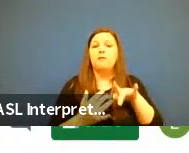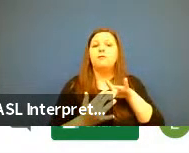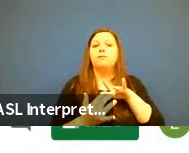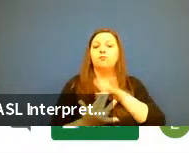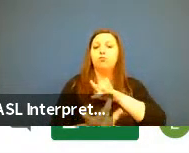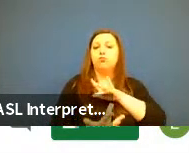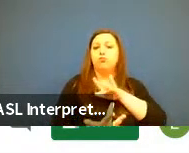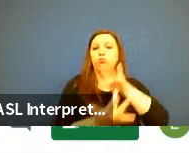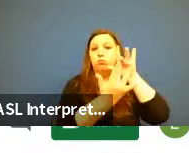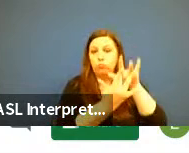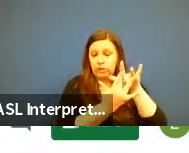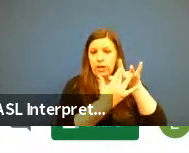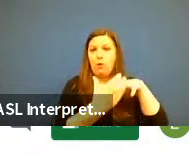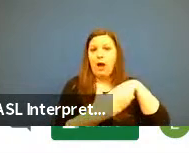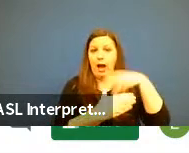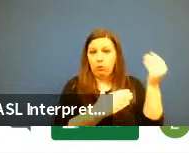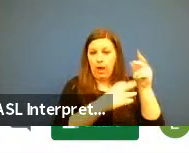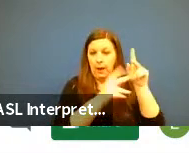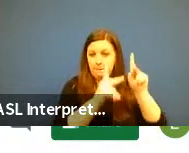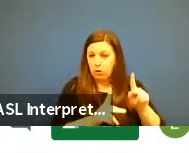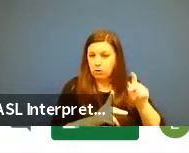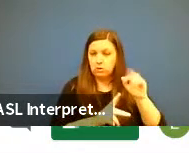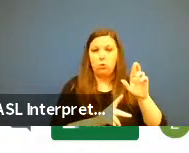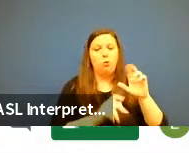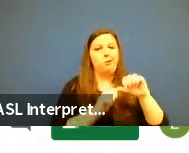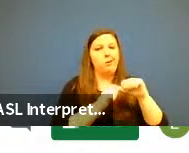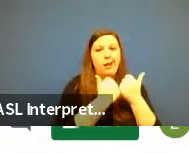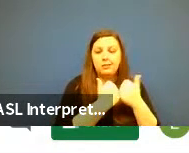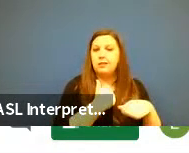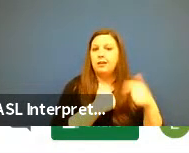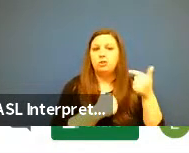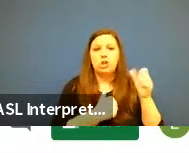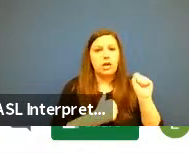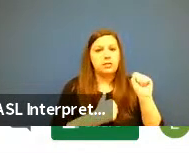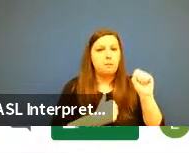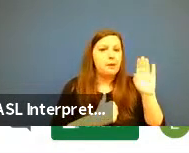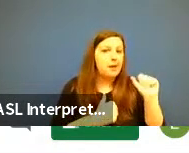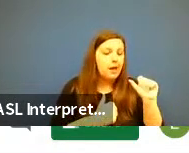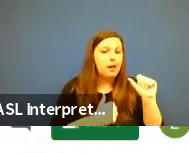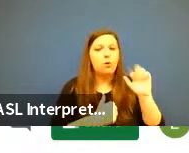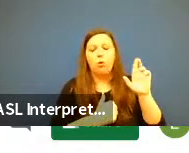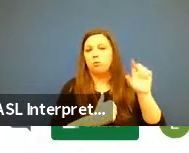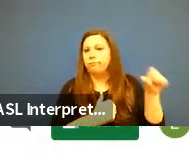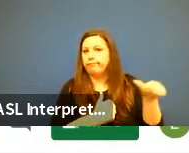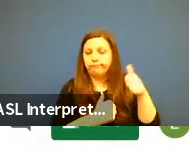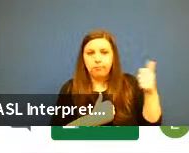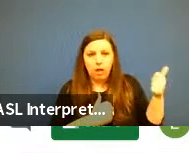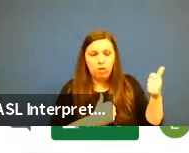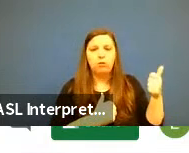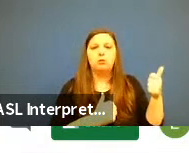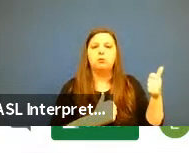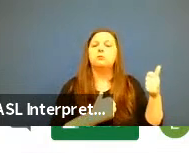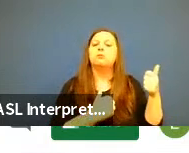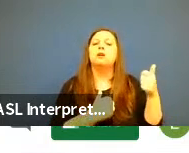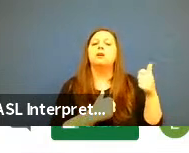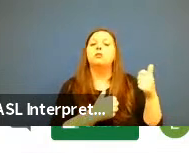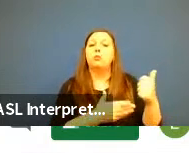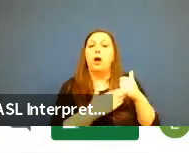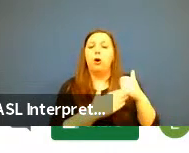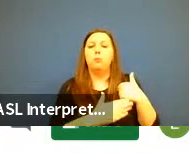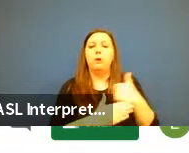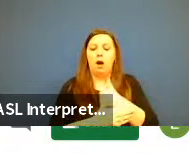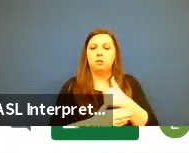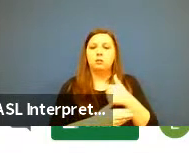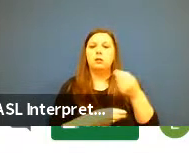or agency. Again, that can be GSBA or someone else to help us facilitate